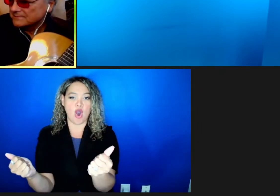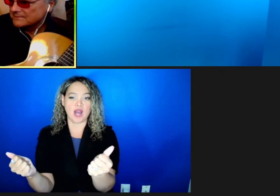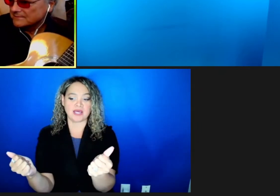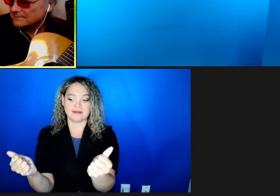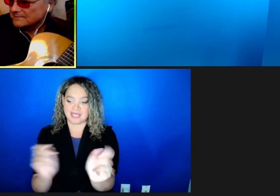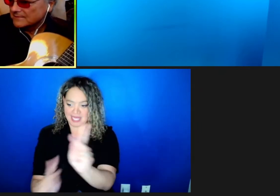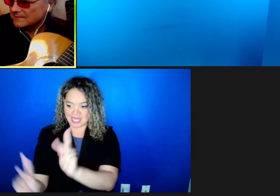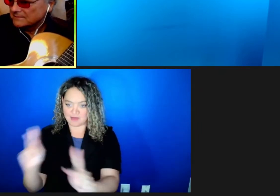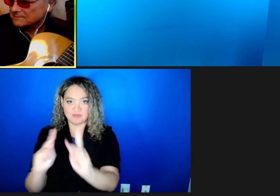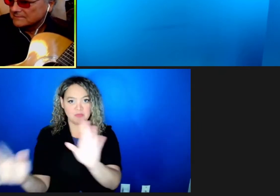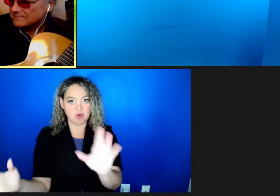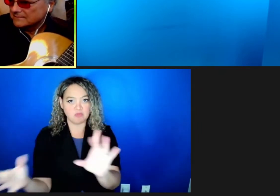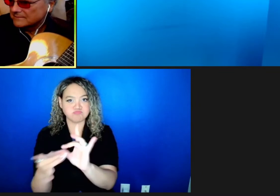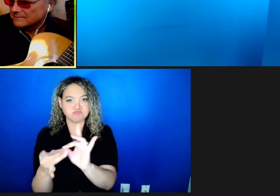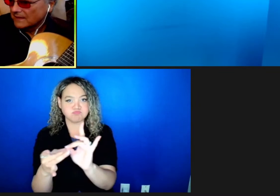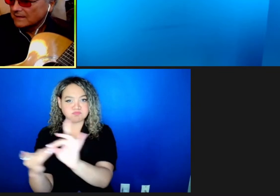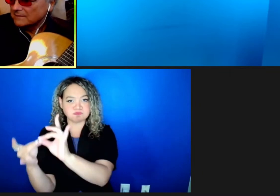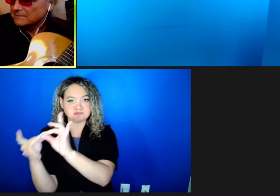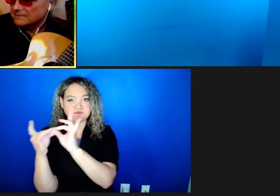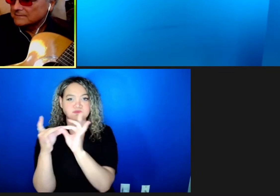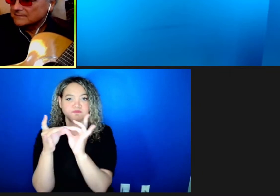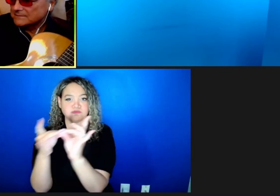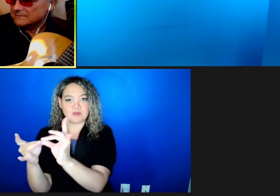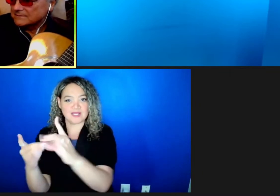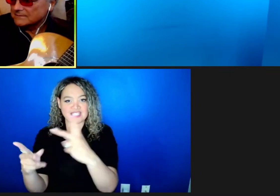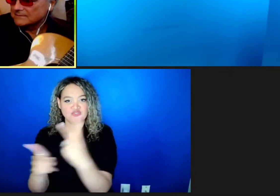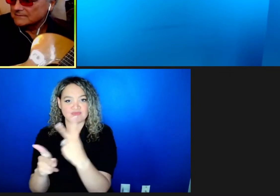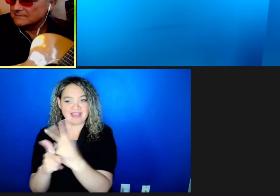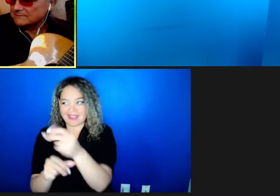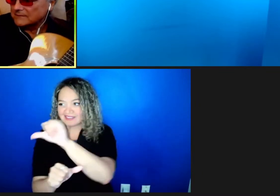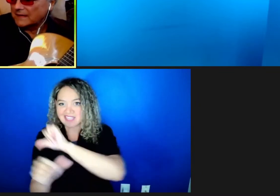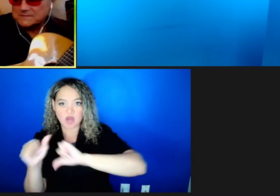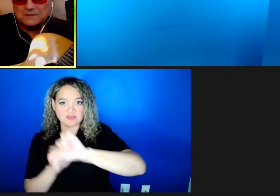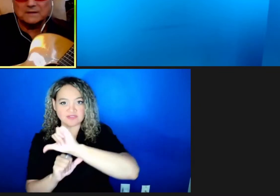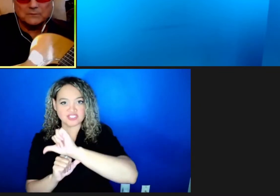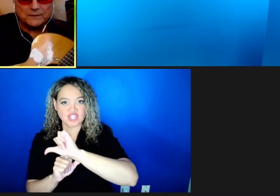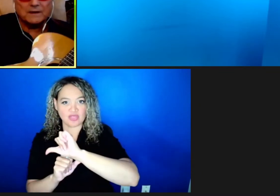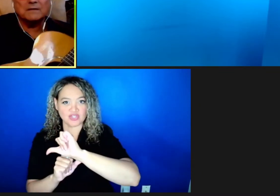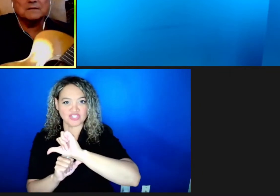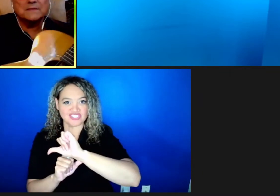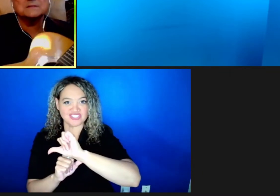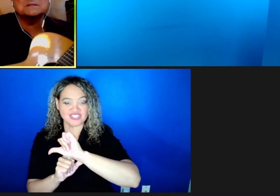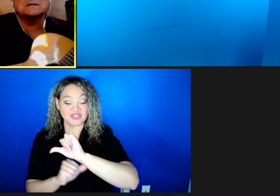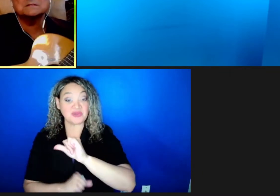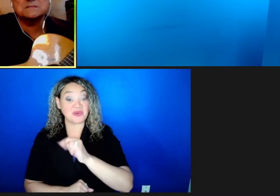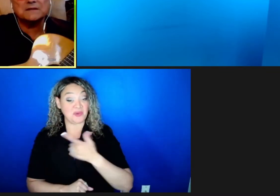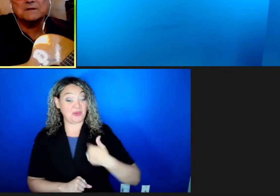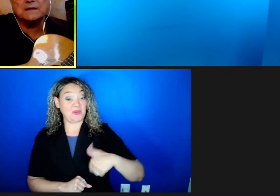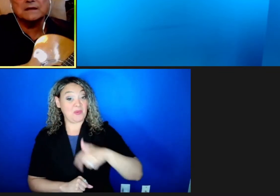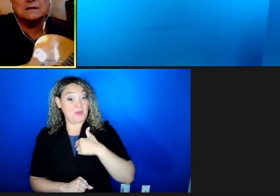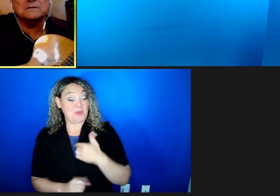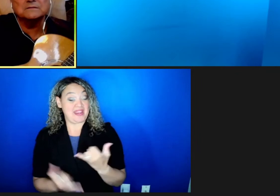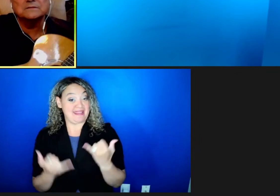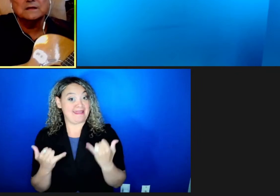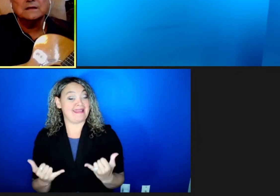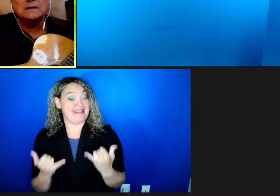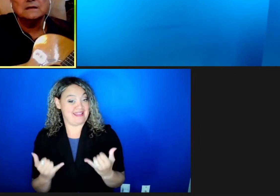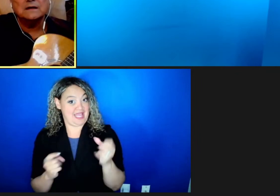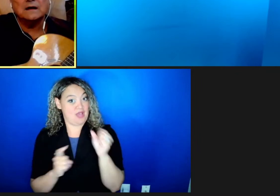would unify to take care of people that were not human. And certainly we are in this state right